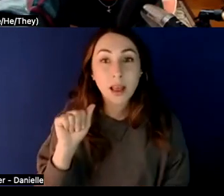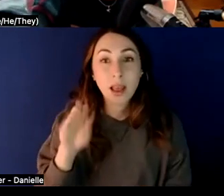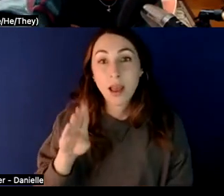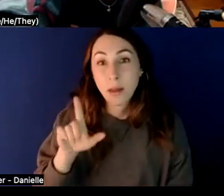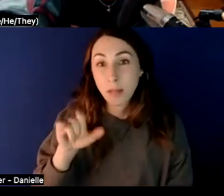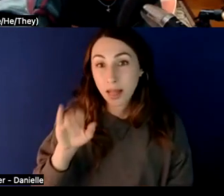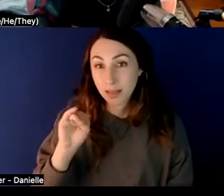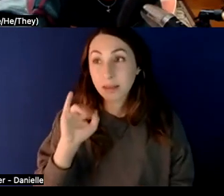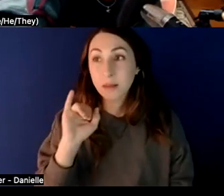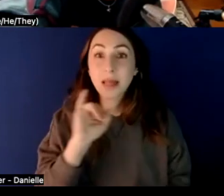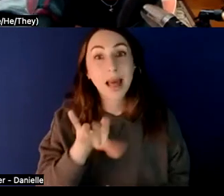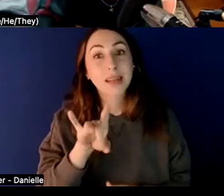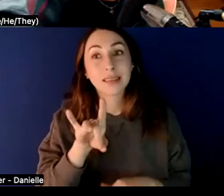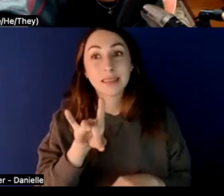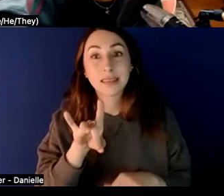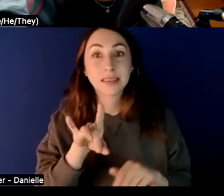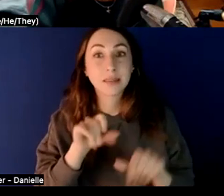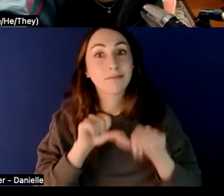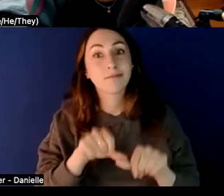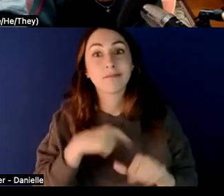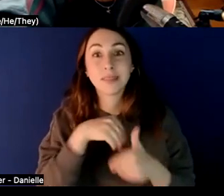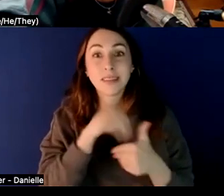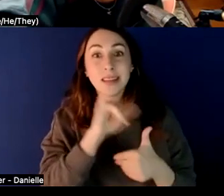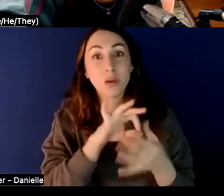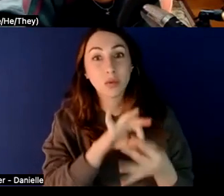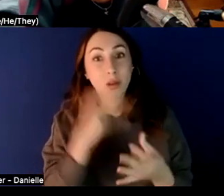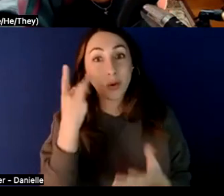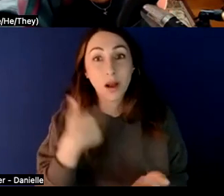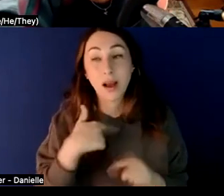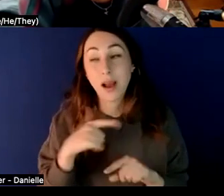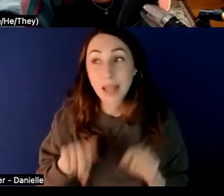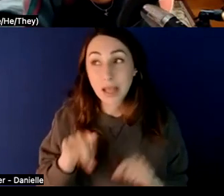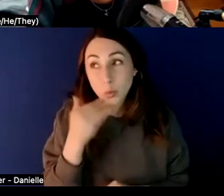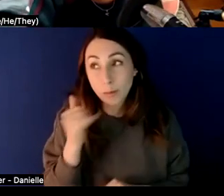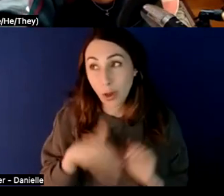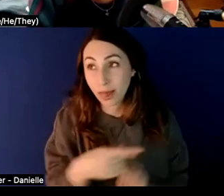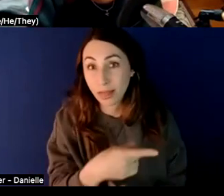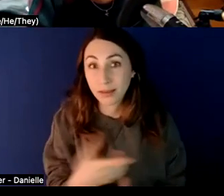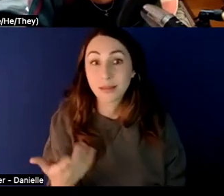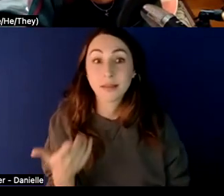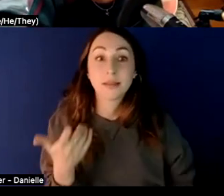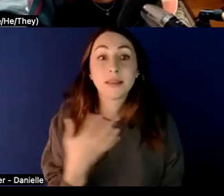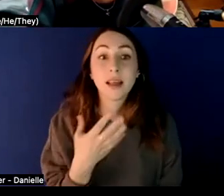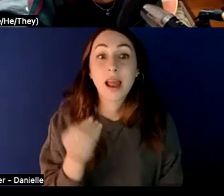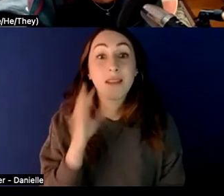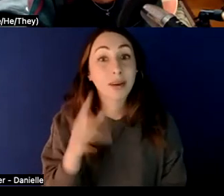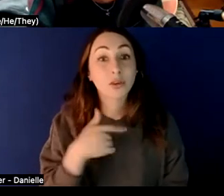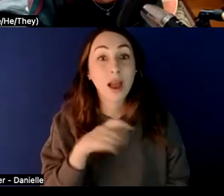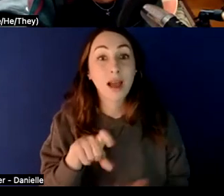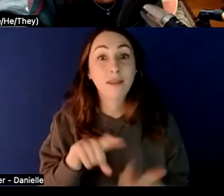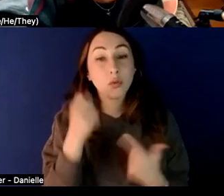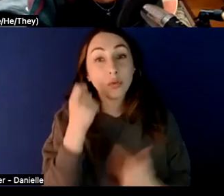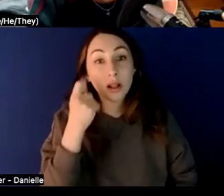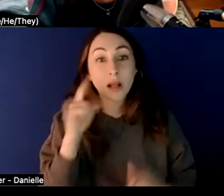me in the relationship, because I was like, well, I can't really do any better than this. And then eventually I really had to come to the realization, you know